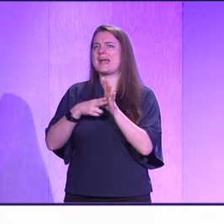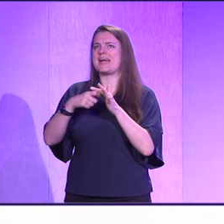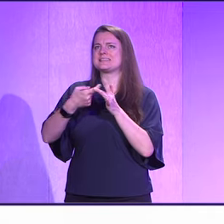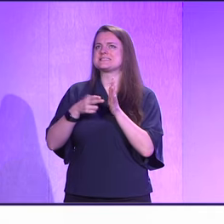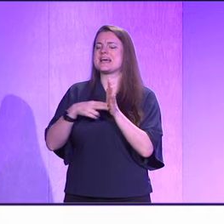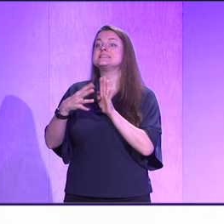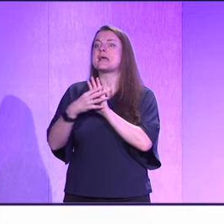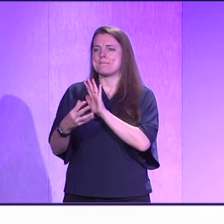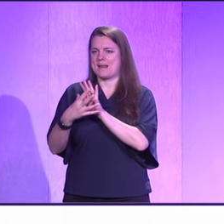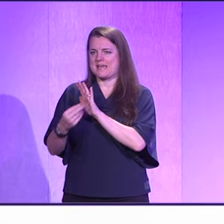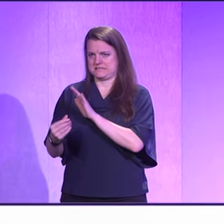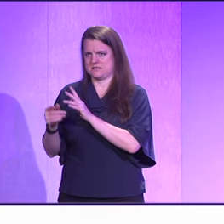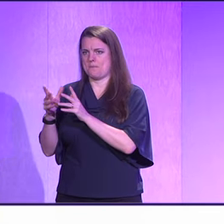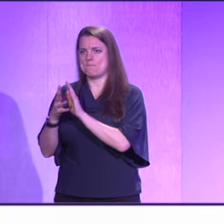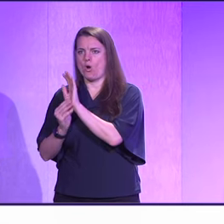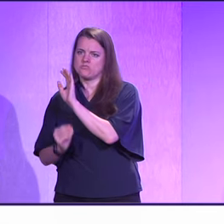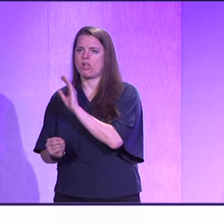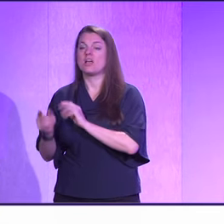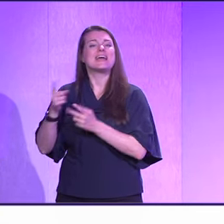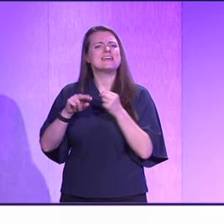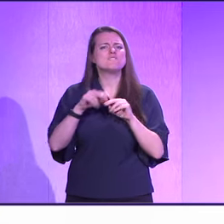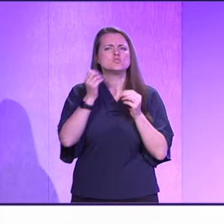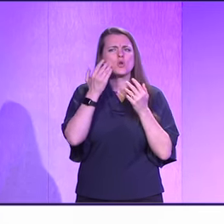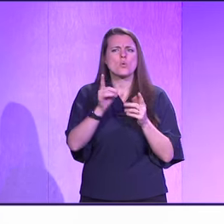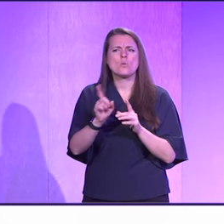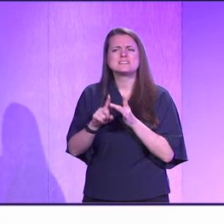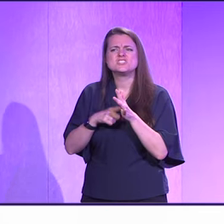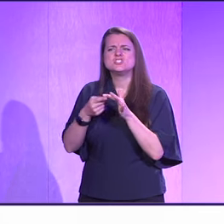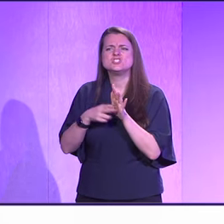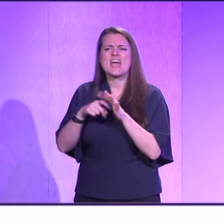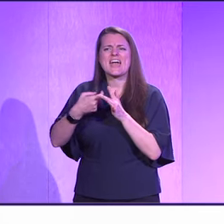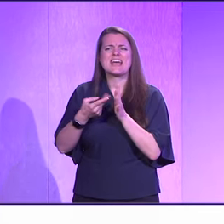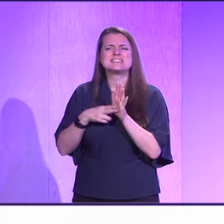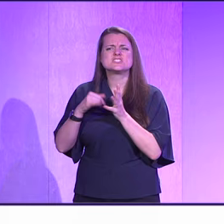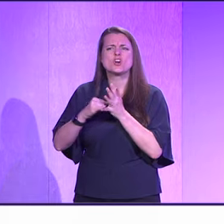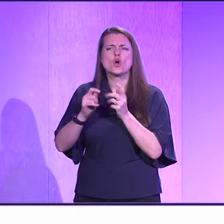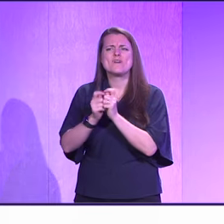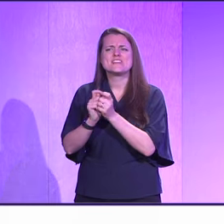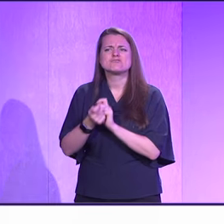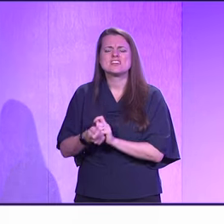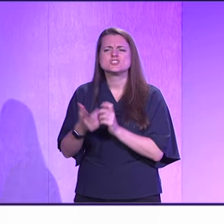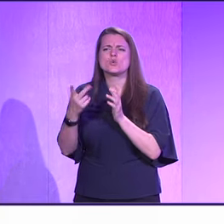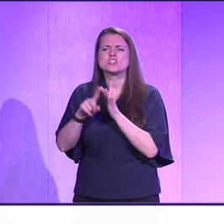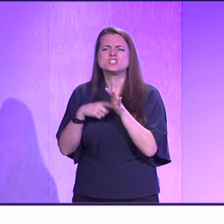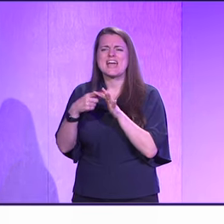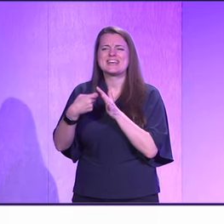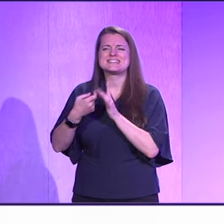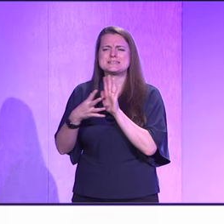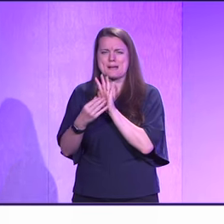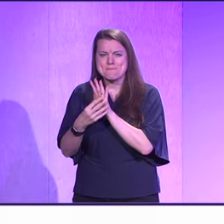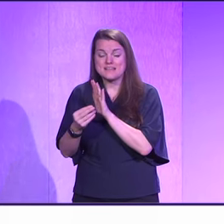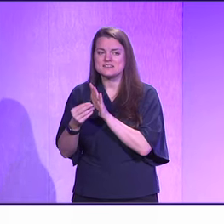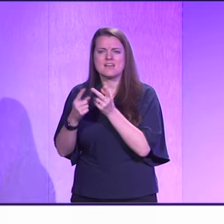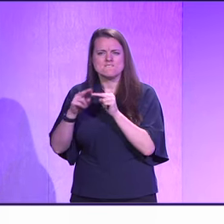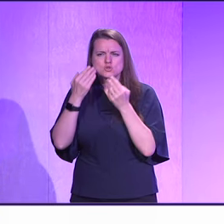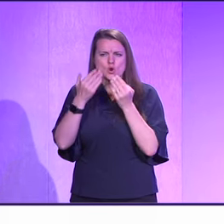If you haven't heard of these things, I highly recommend you go look up those things. Right? Jenkins configuration as code and Jenkins template engine. It turns